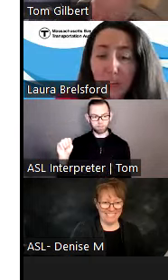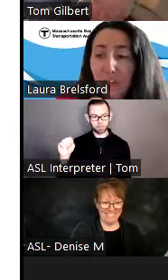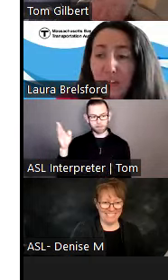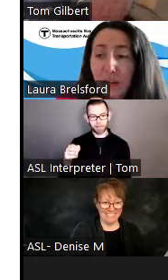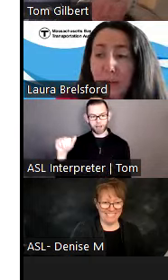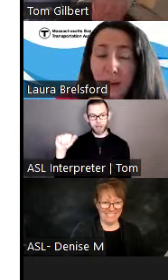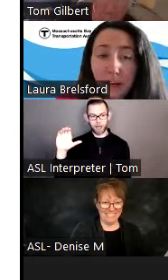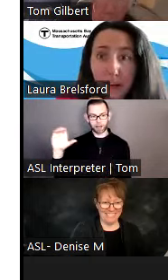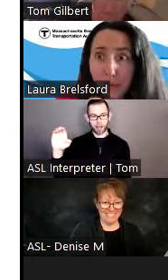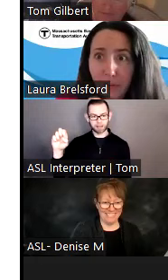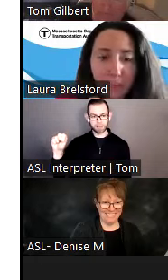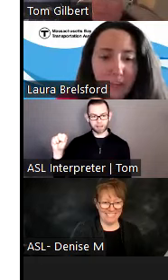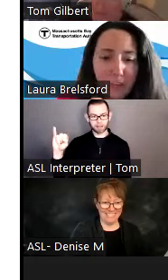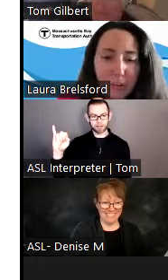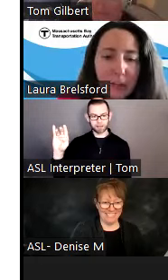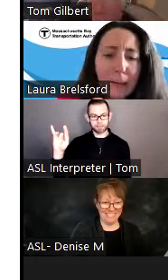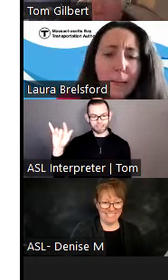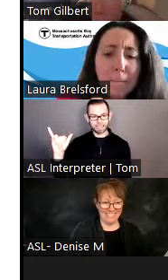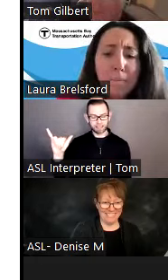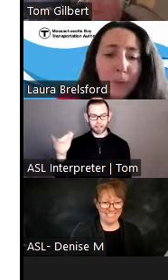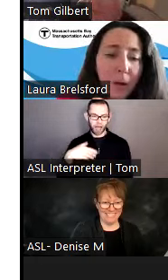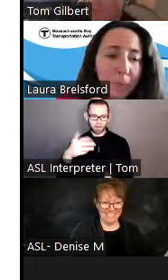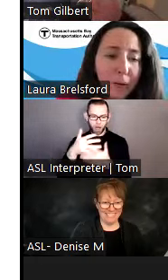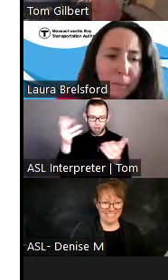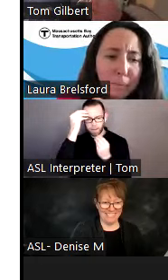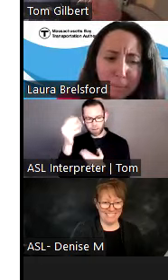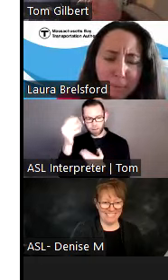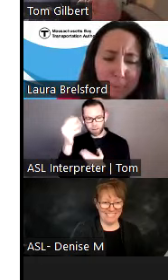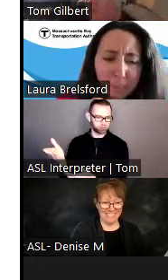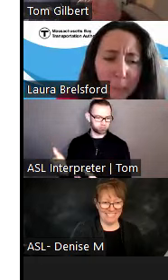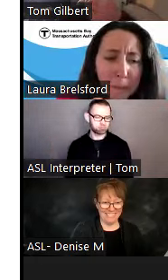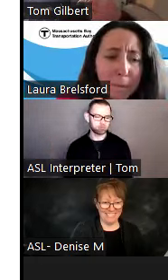mbta.com/accessibility. There is a ton of information on there.